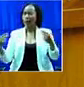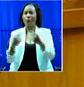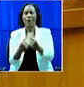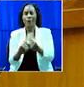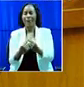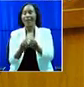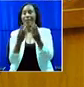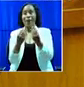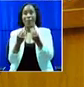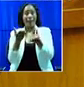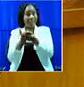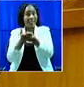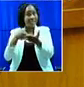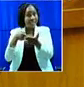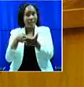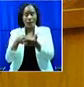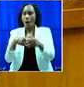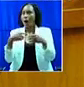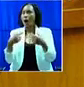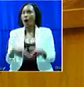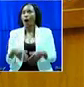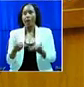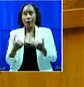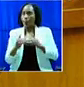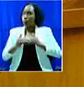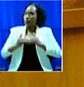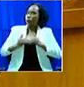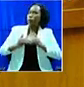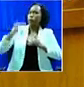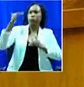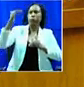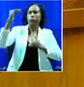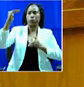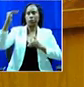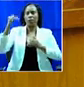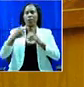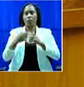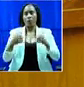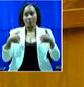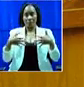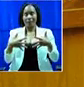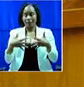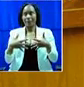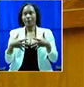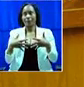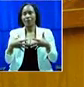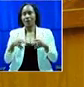per day is currently at its highest level since the start of the pandemic.